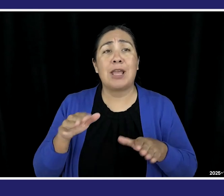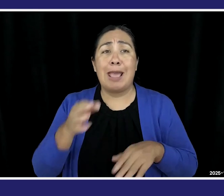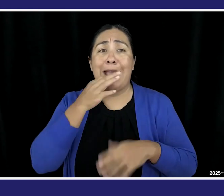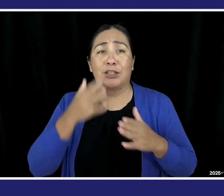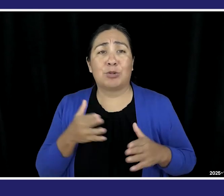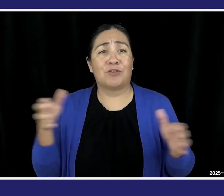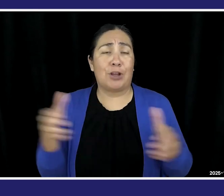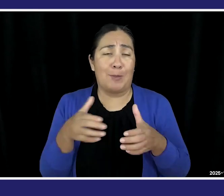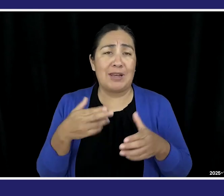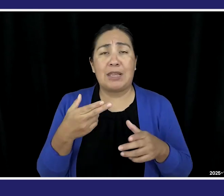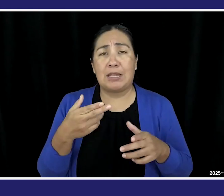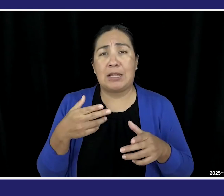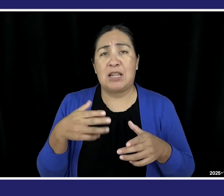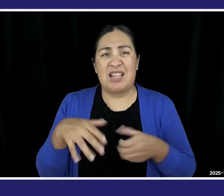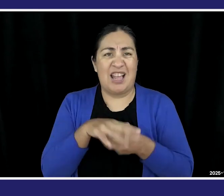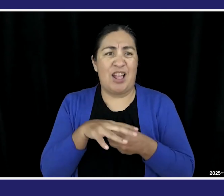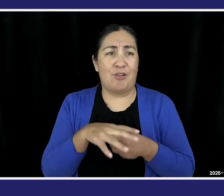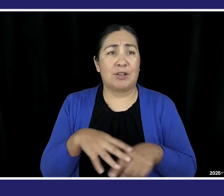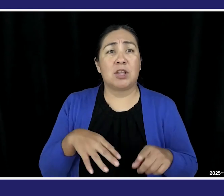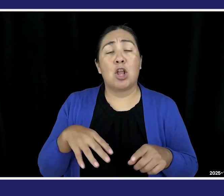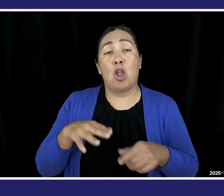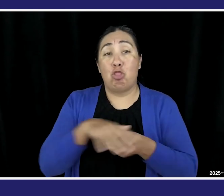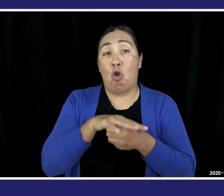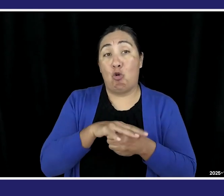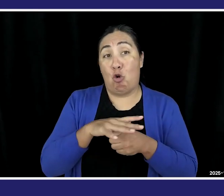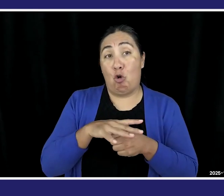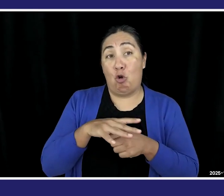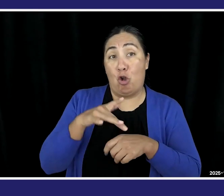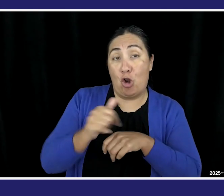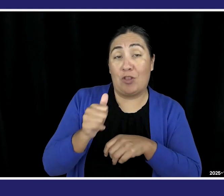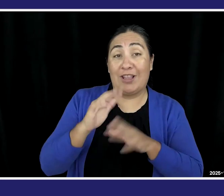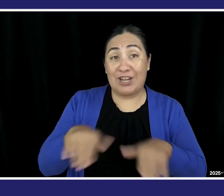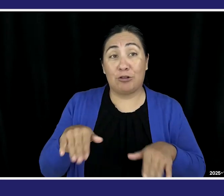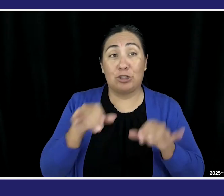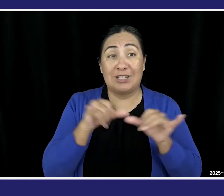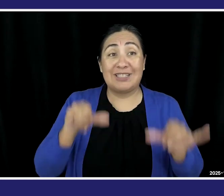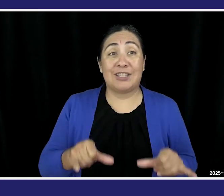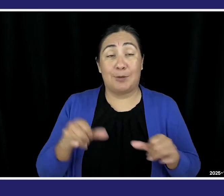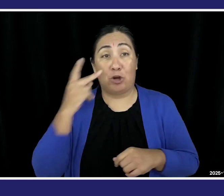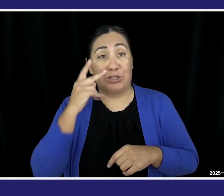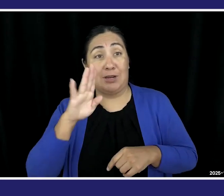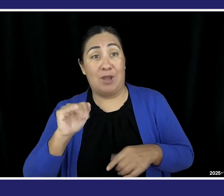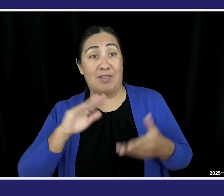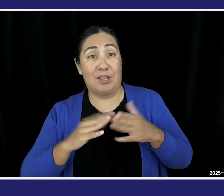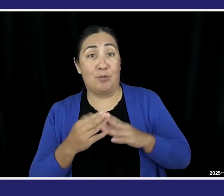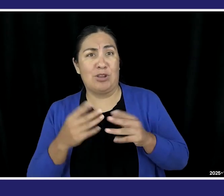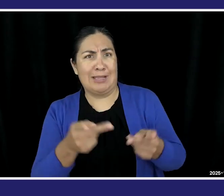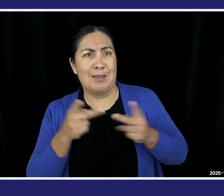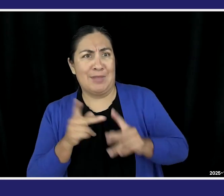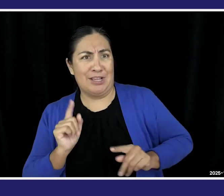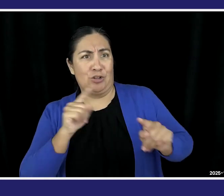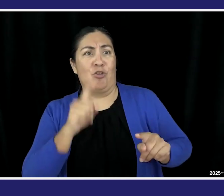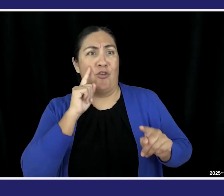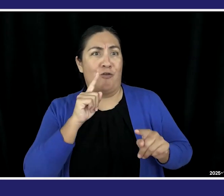seen by the community as places to go for state investments and for efficiencies. So it's